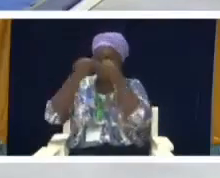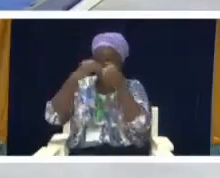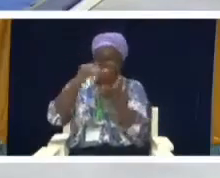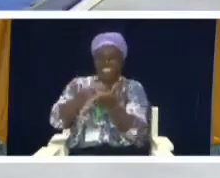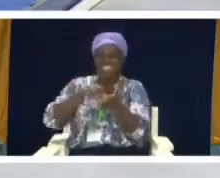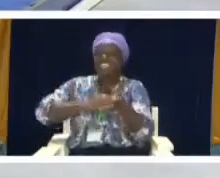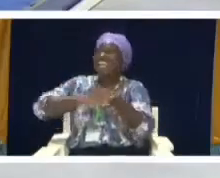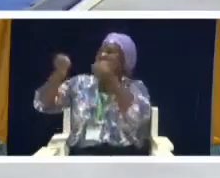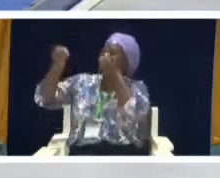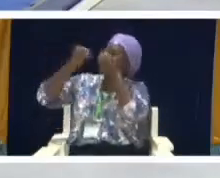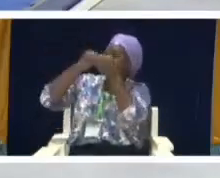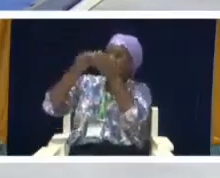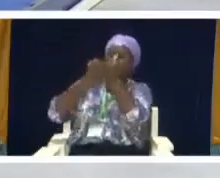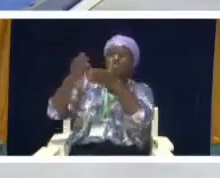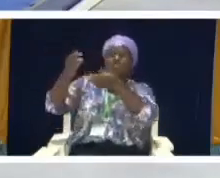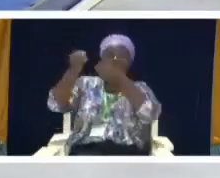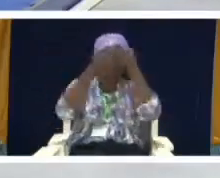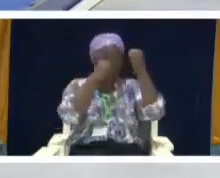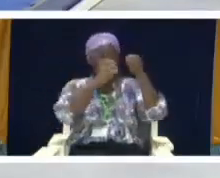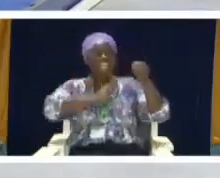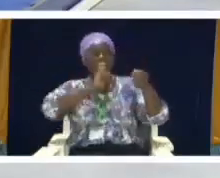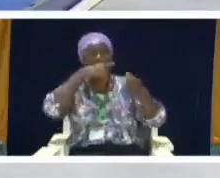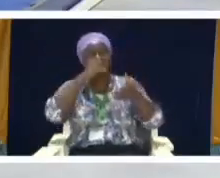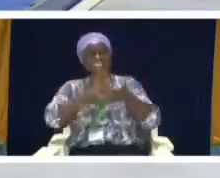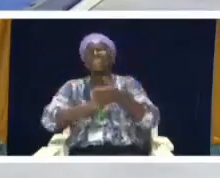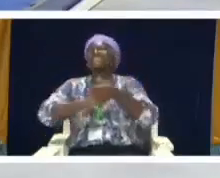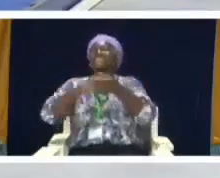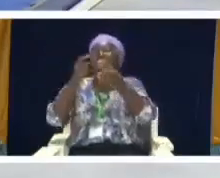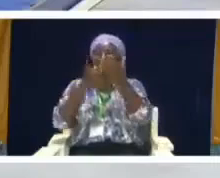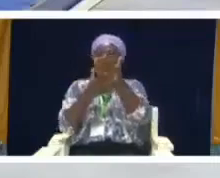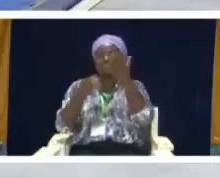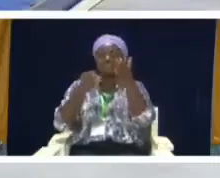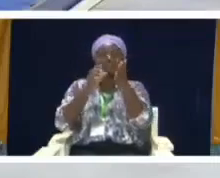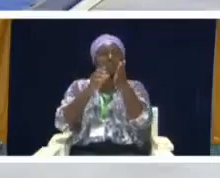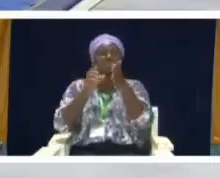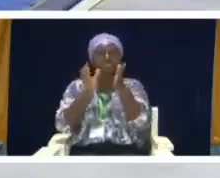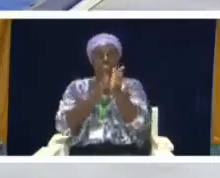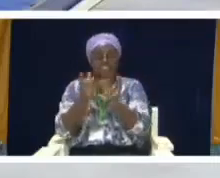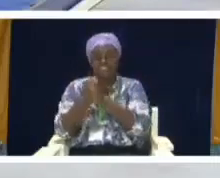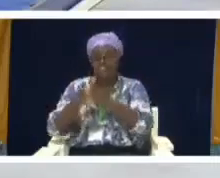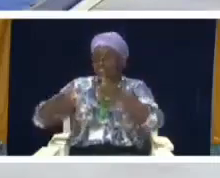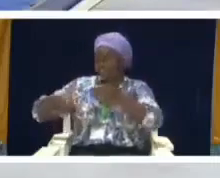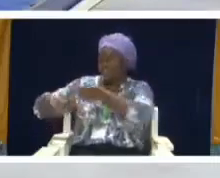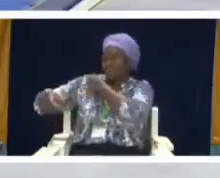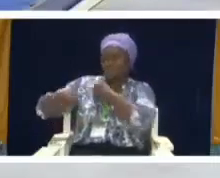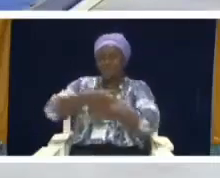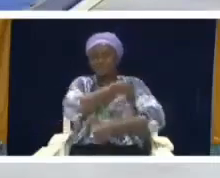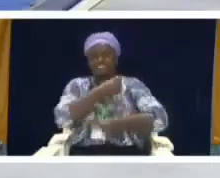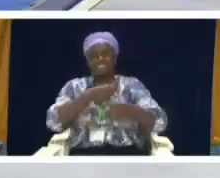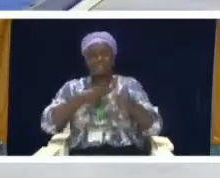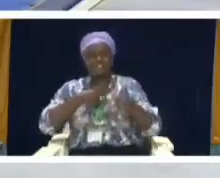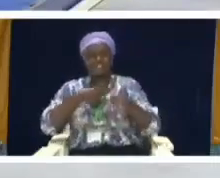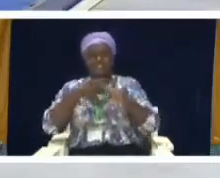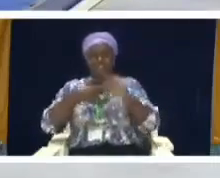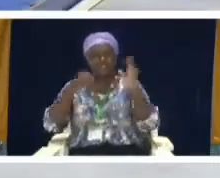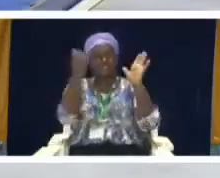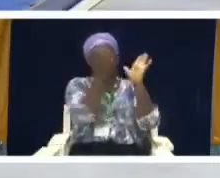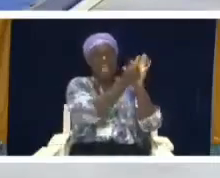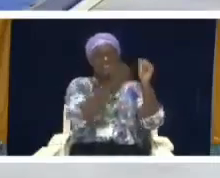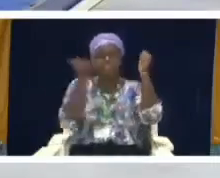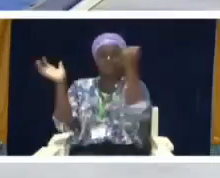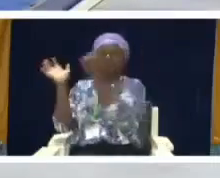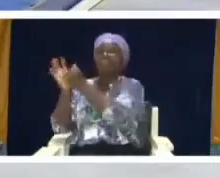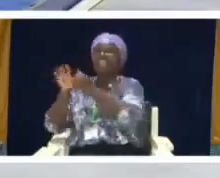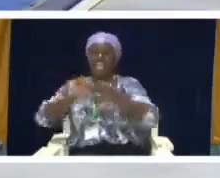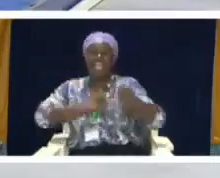Communion. And I began to say, "The blood of Jesus flowed to me from Calvary." And I took 2 pints of blood.